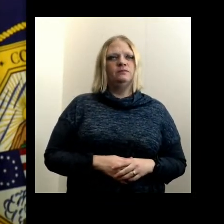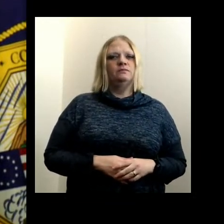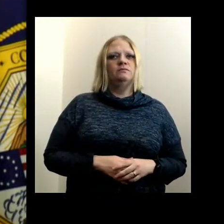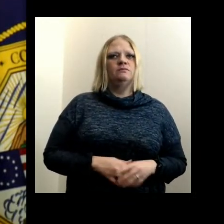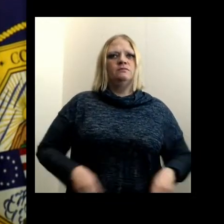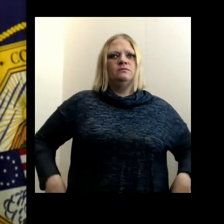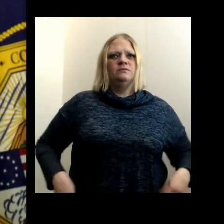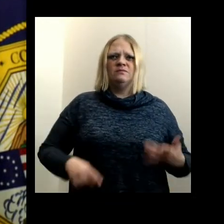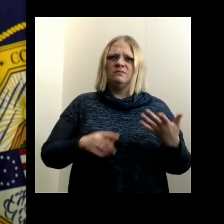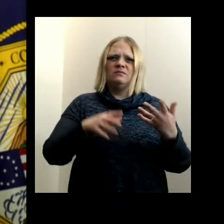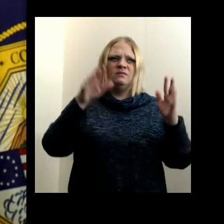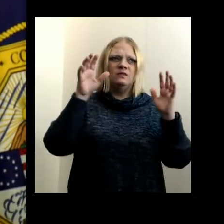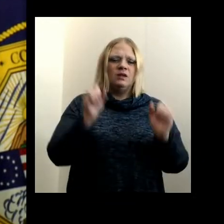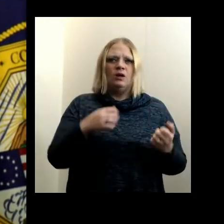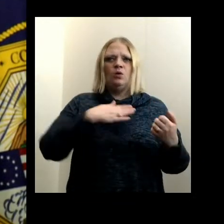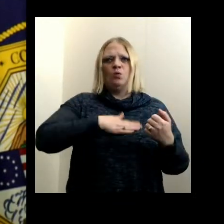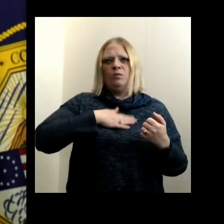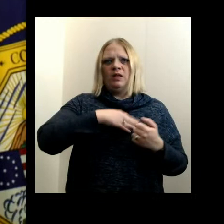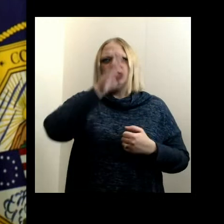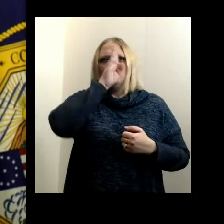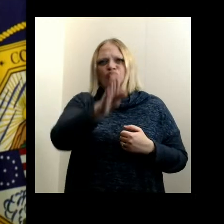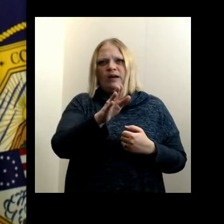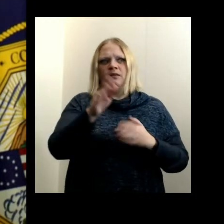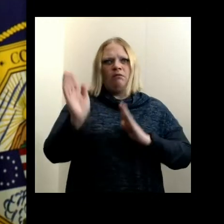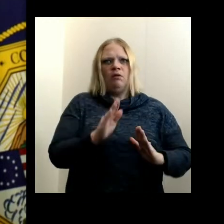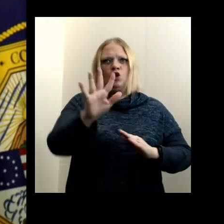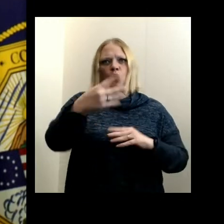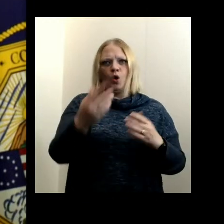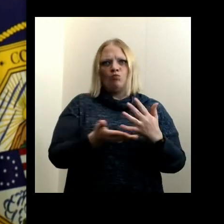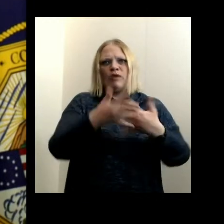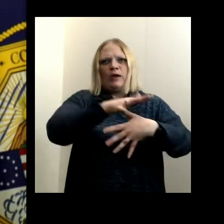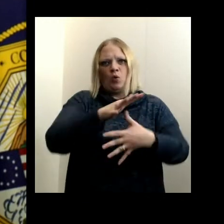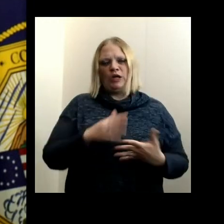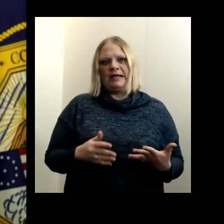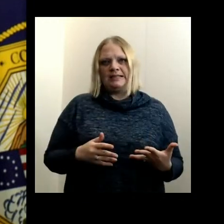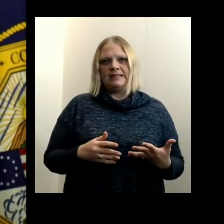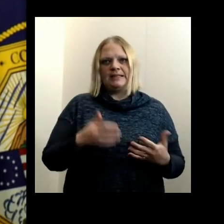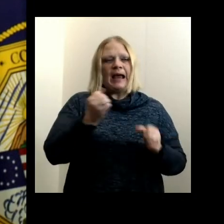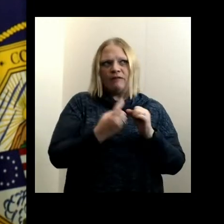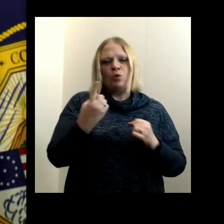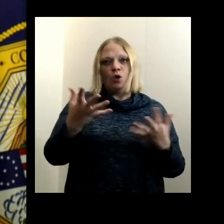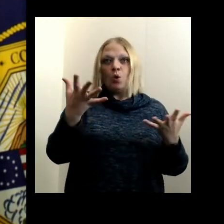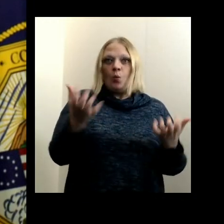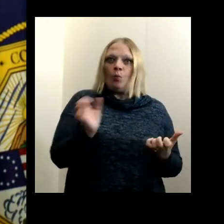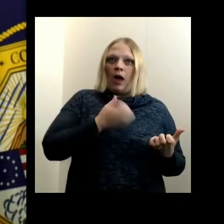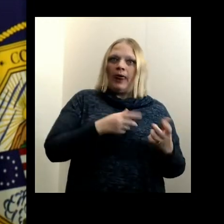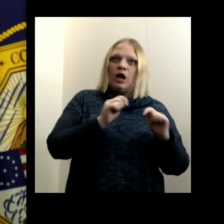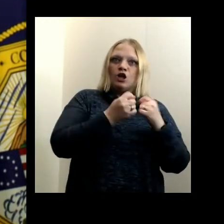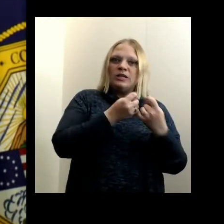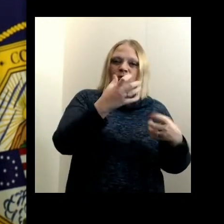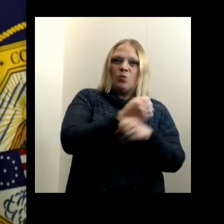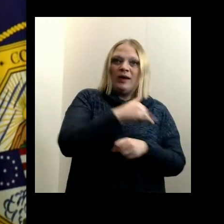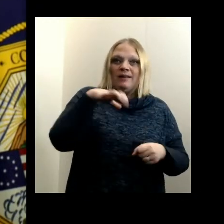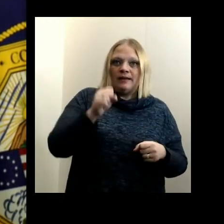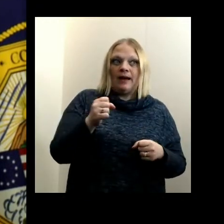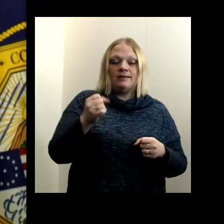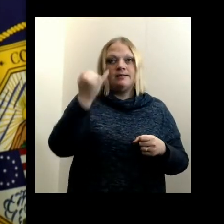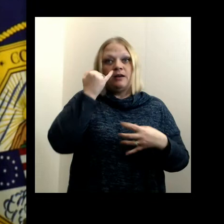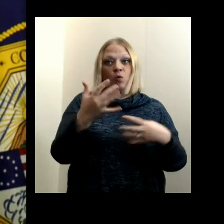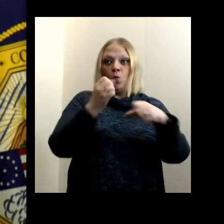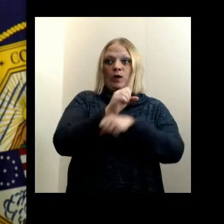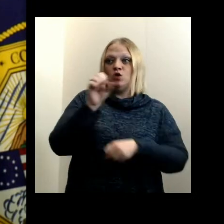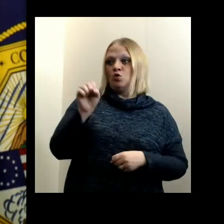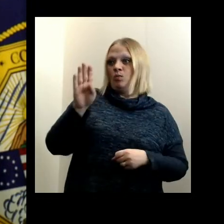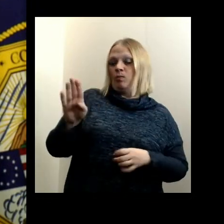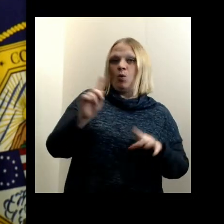Let's get our priorities straight. Everyone. We want our team to win. If we win the Super Bowl and we don't attend